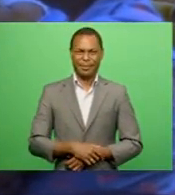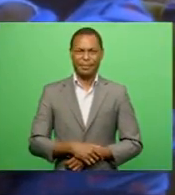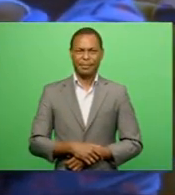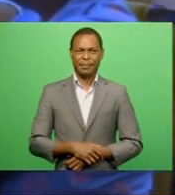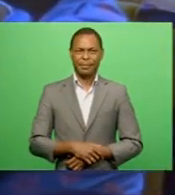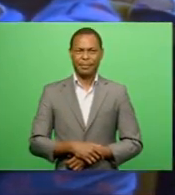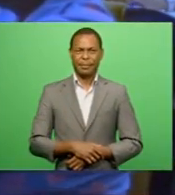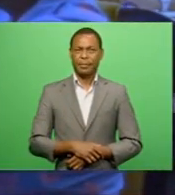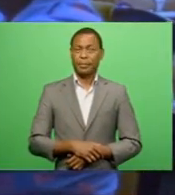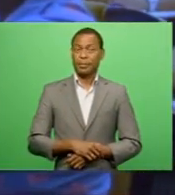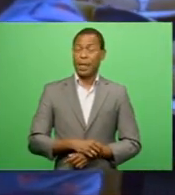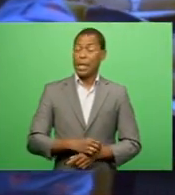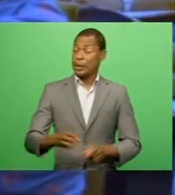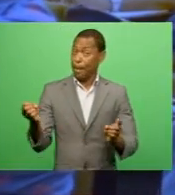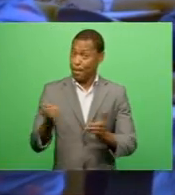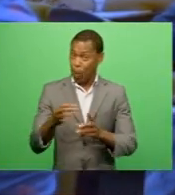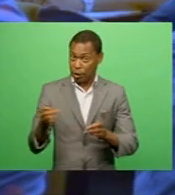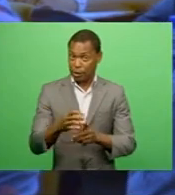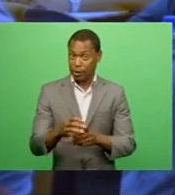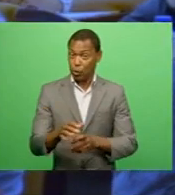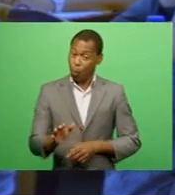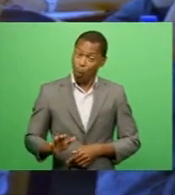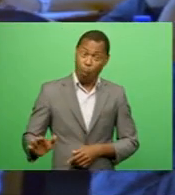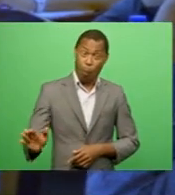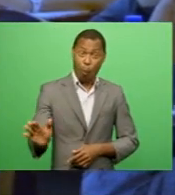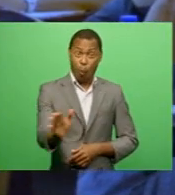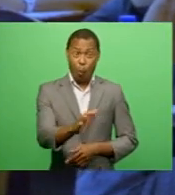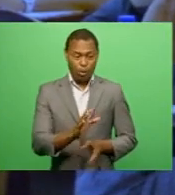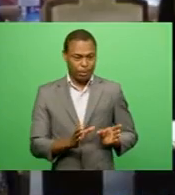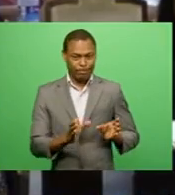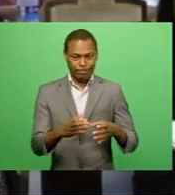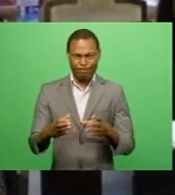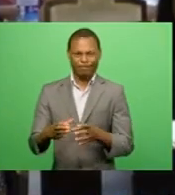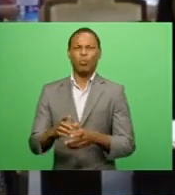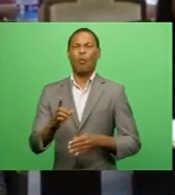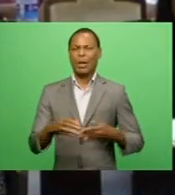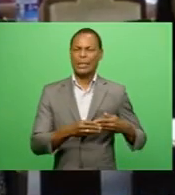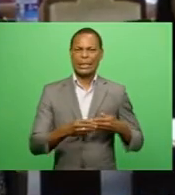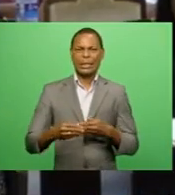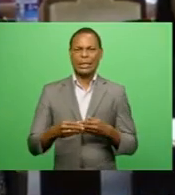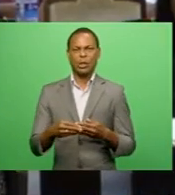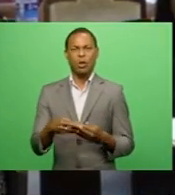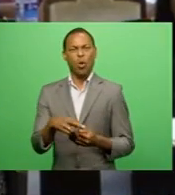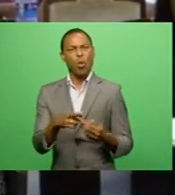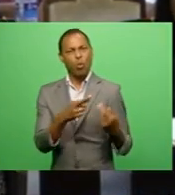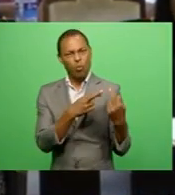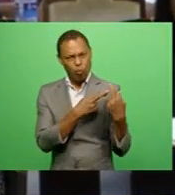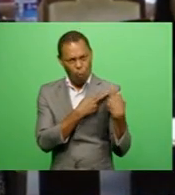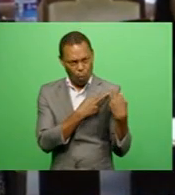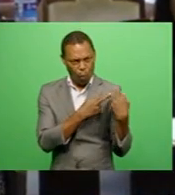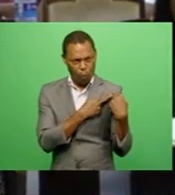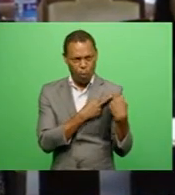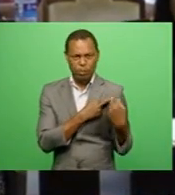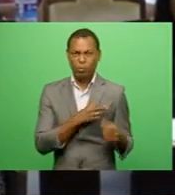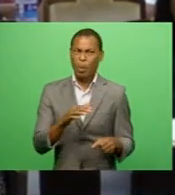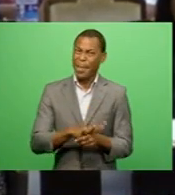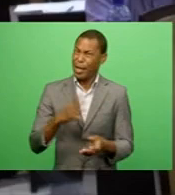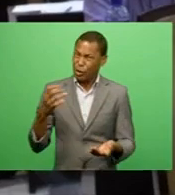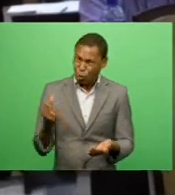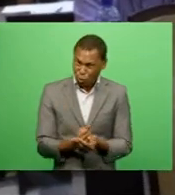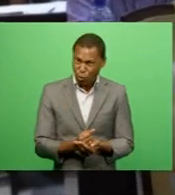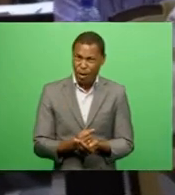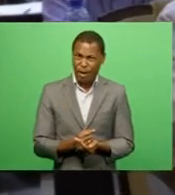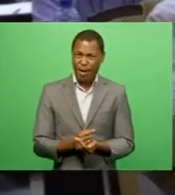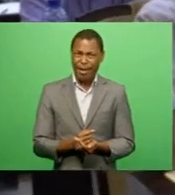that local authorities and all of you play a lead role in ensuring that these investments,